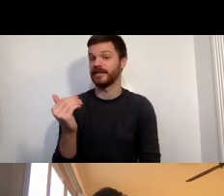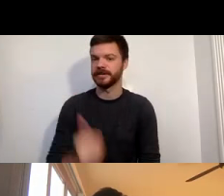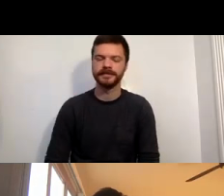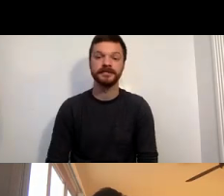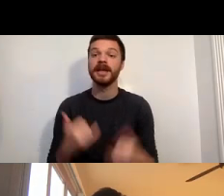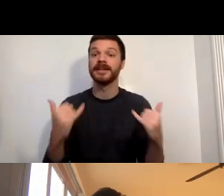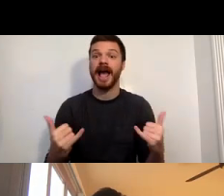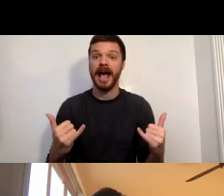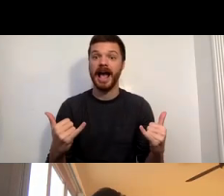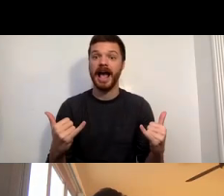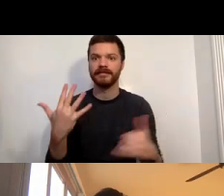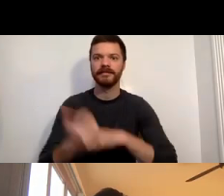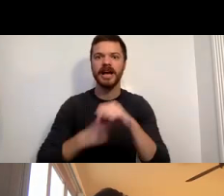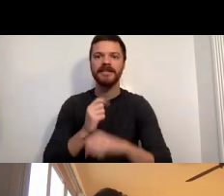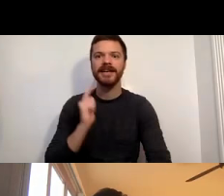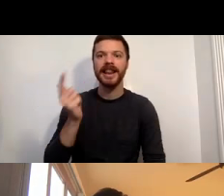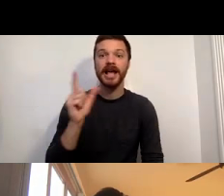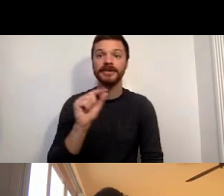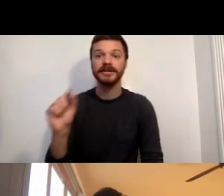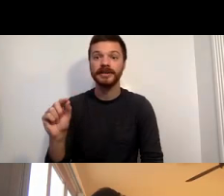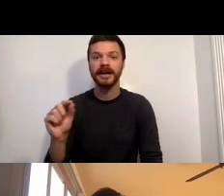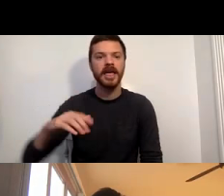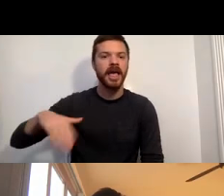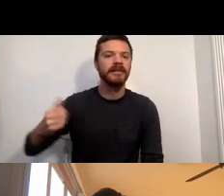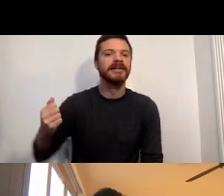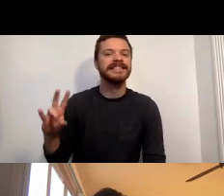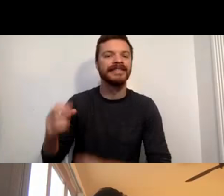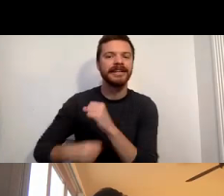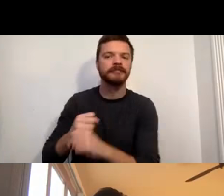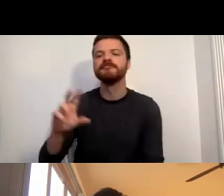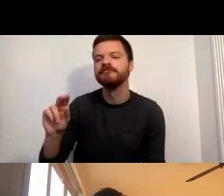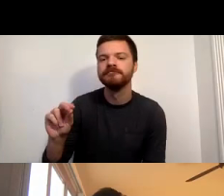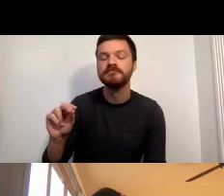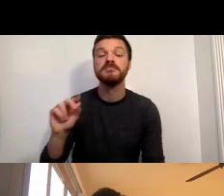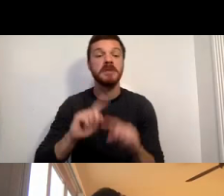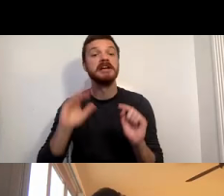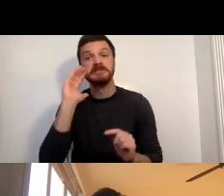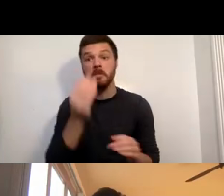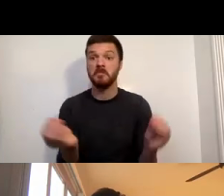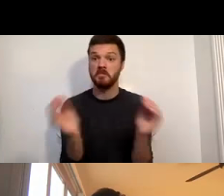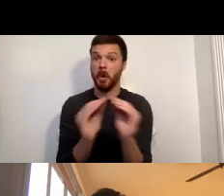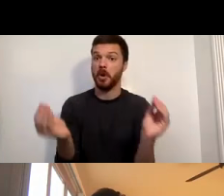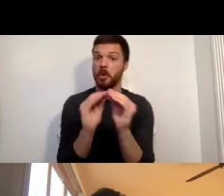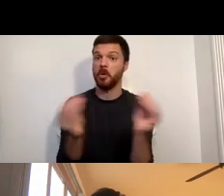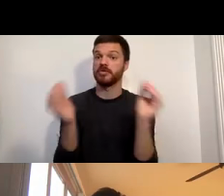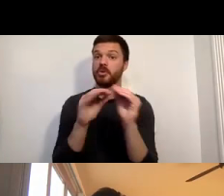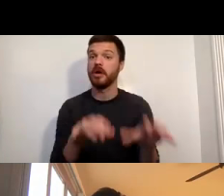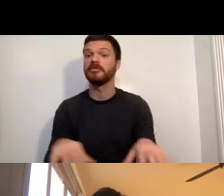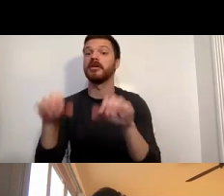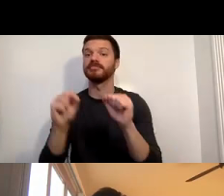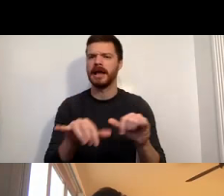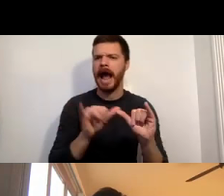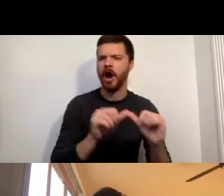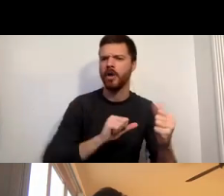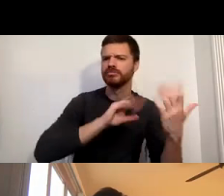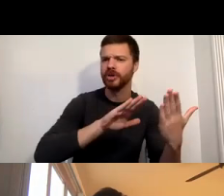in 2020, it hasn't quite been 17 years, but we are starting to see more and more adoption of engineering approaches in